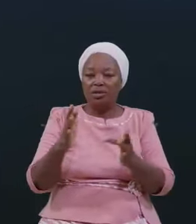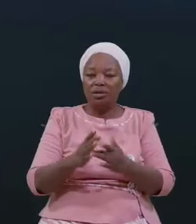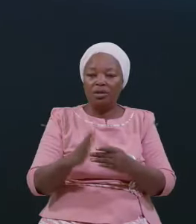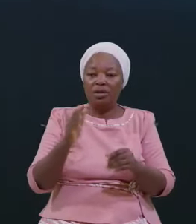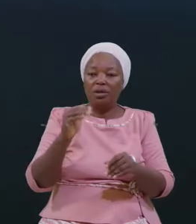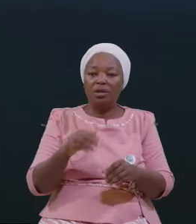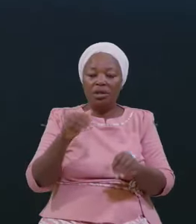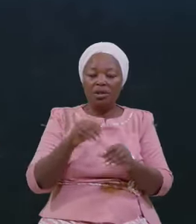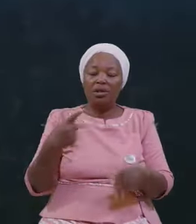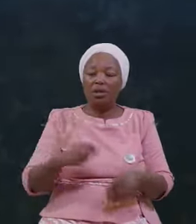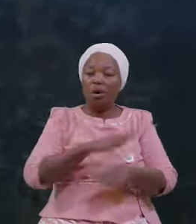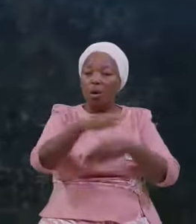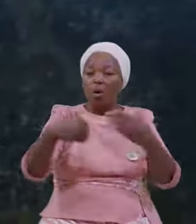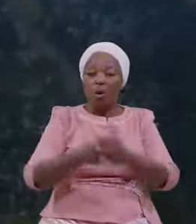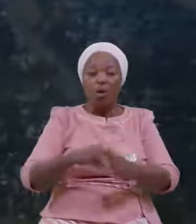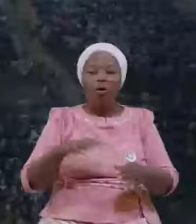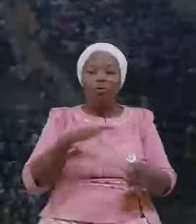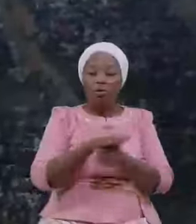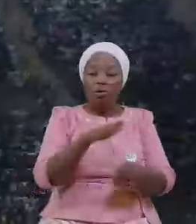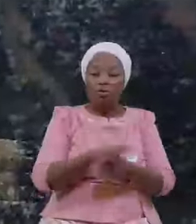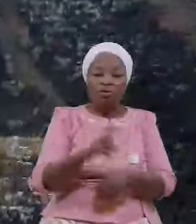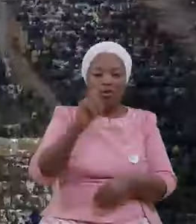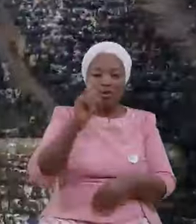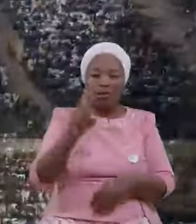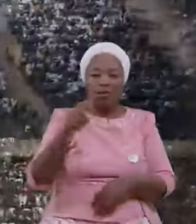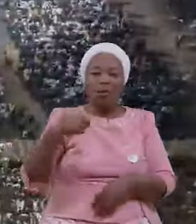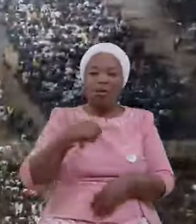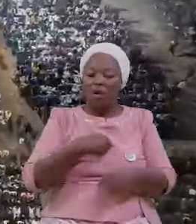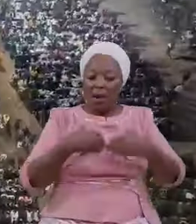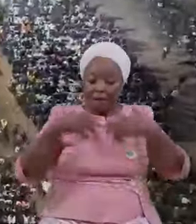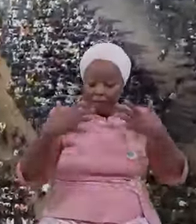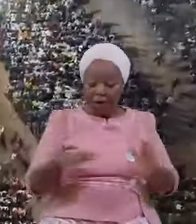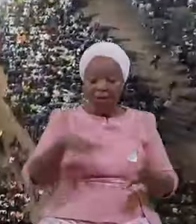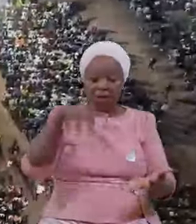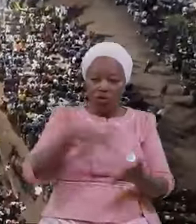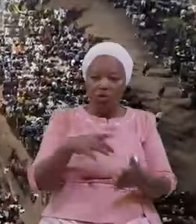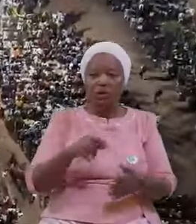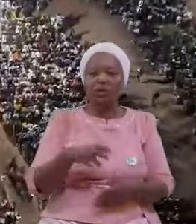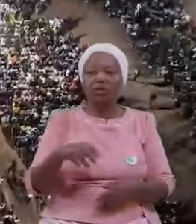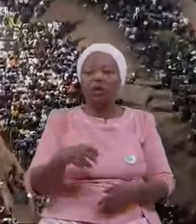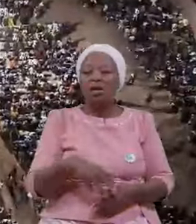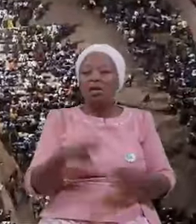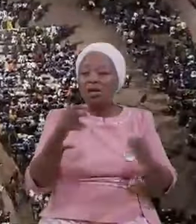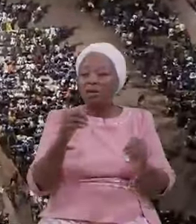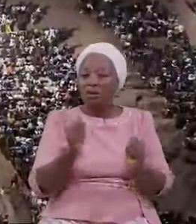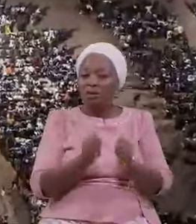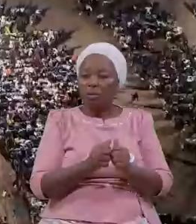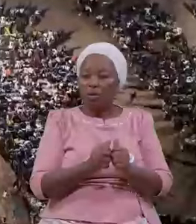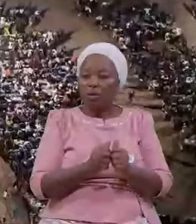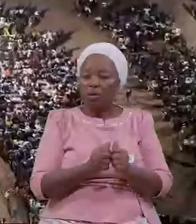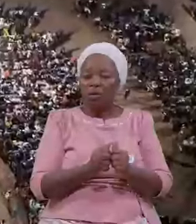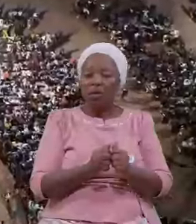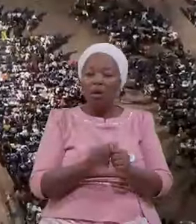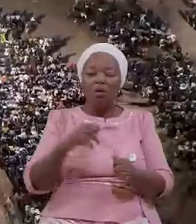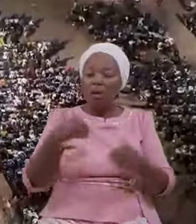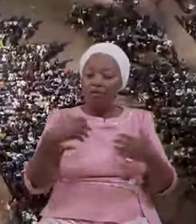all-sufficient one. We dealt already with John chapter 1, chapter